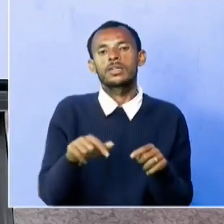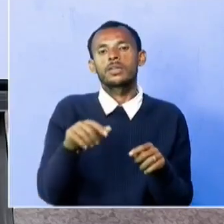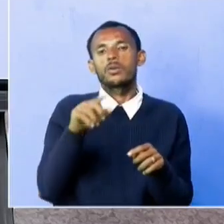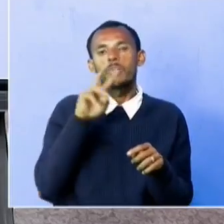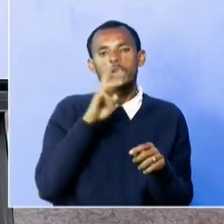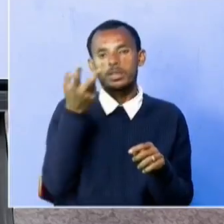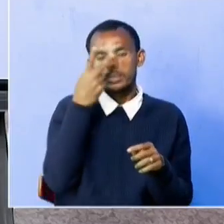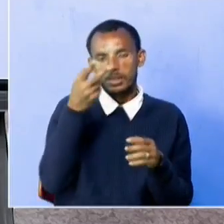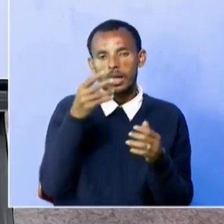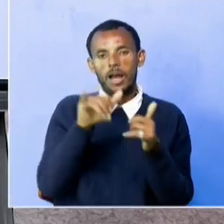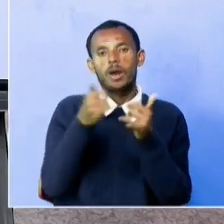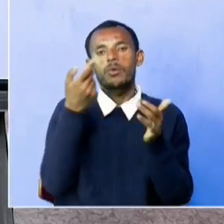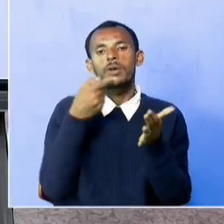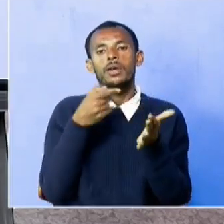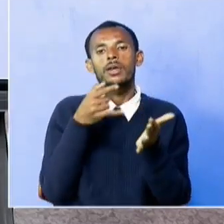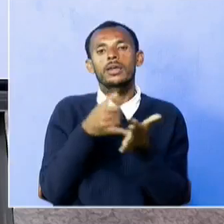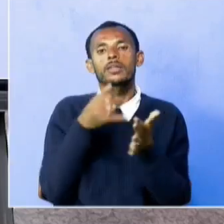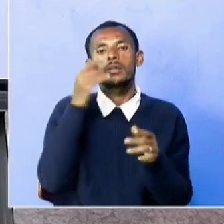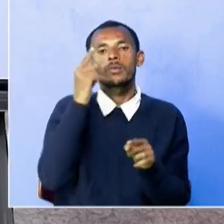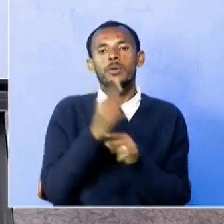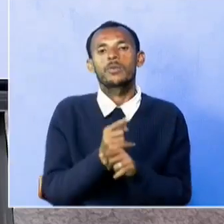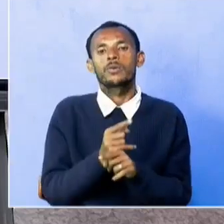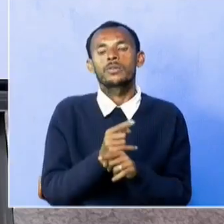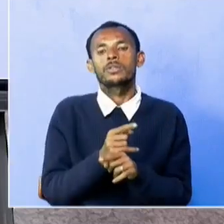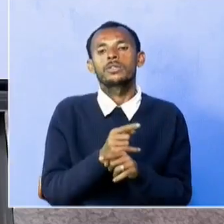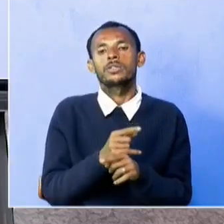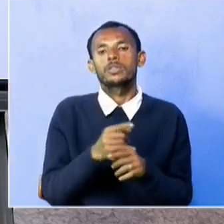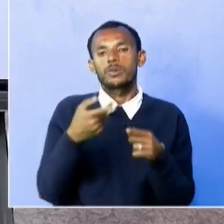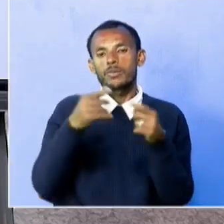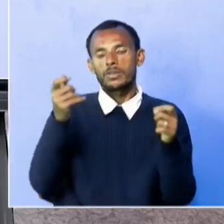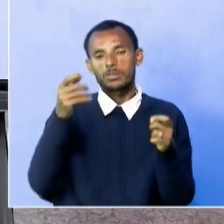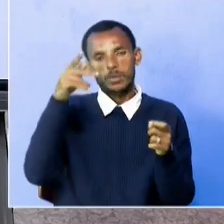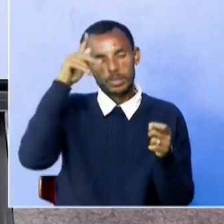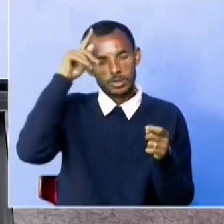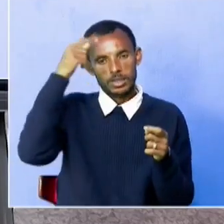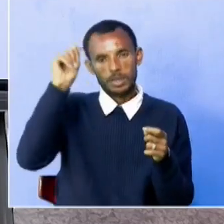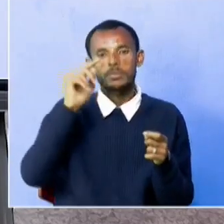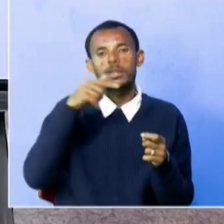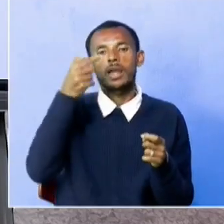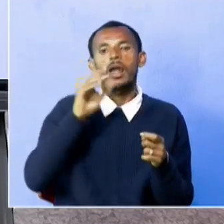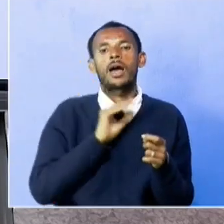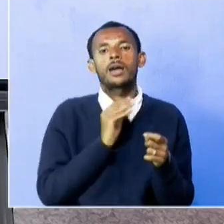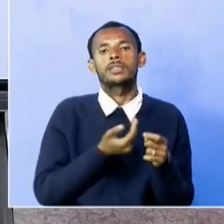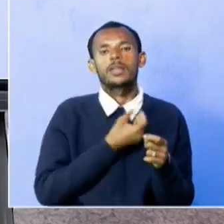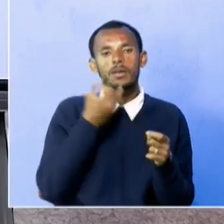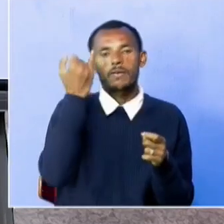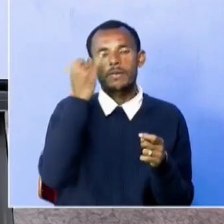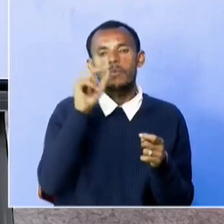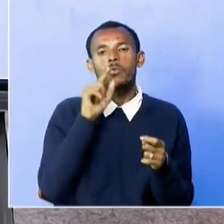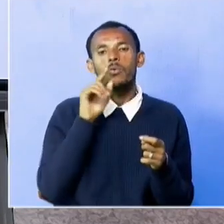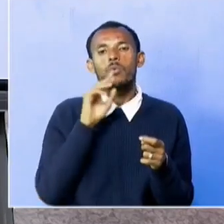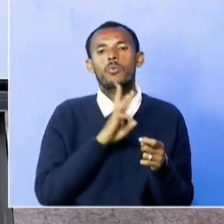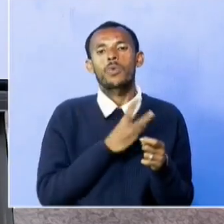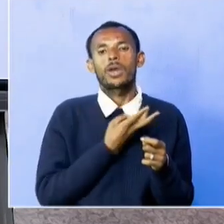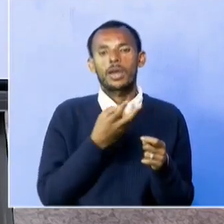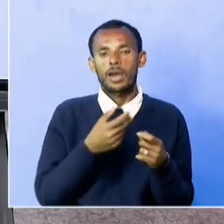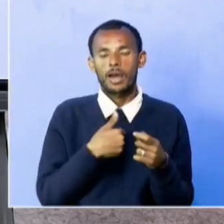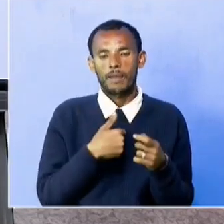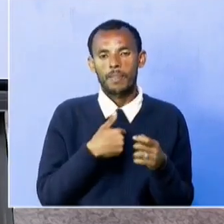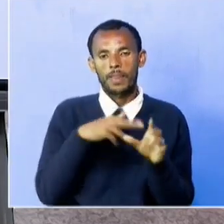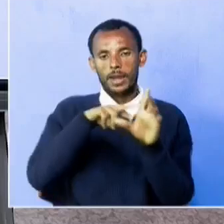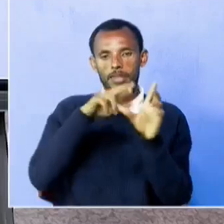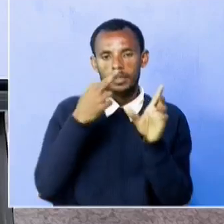seen how it can be proved. And the converse of the Pythagoras theorem tells us if we have a right